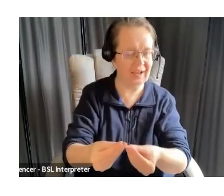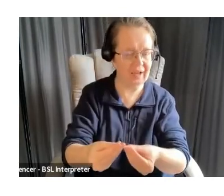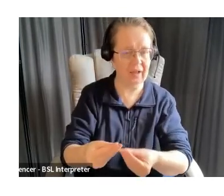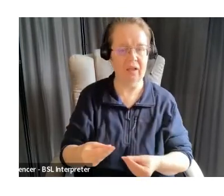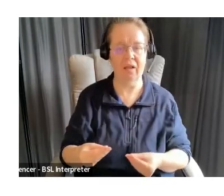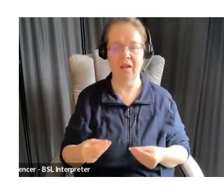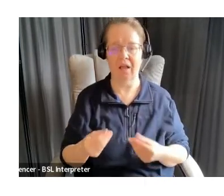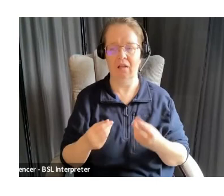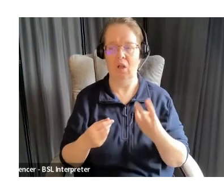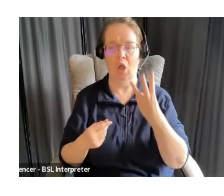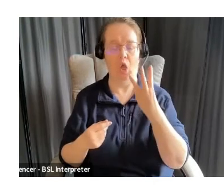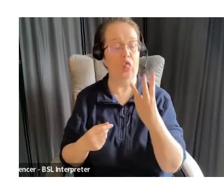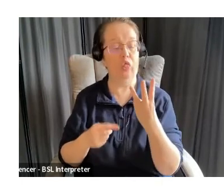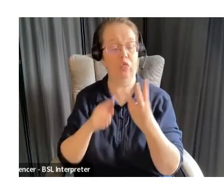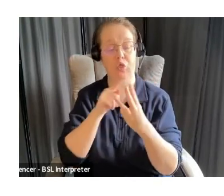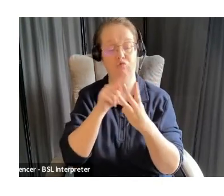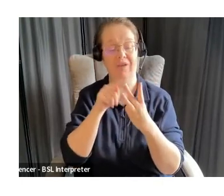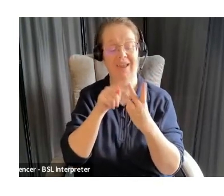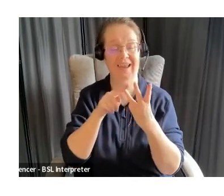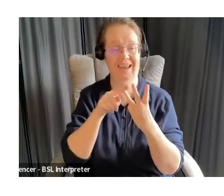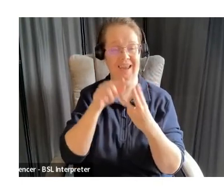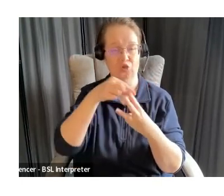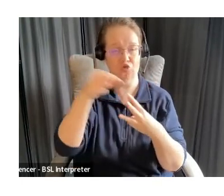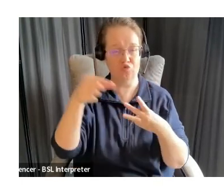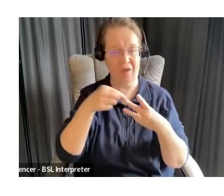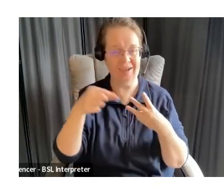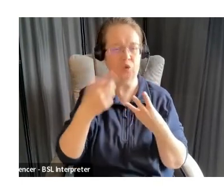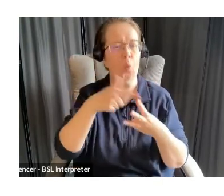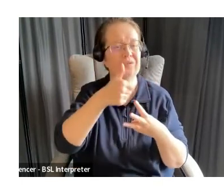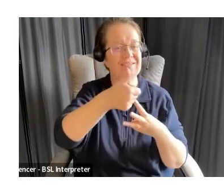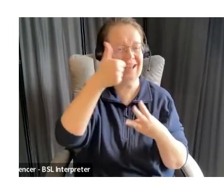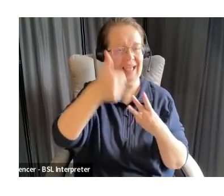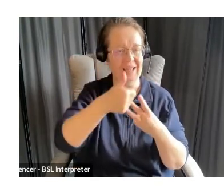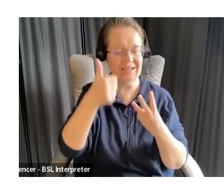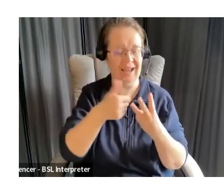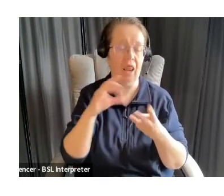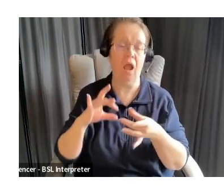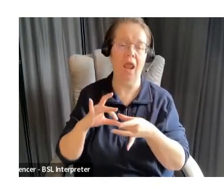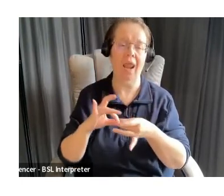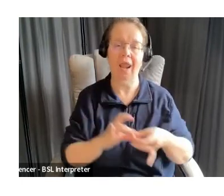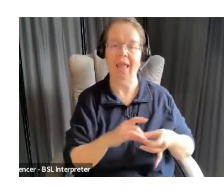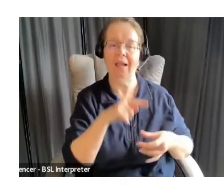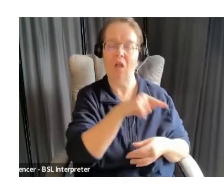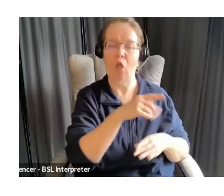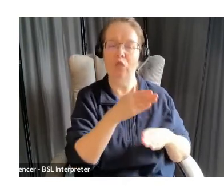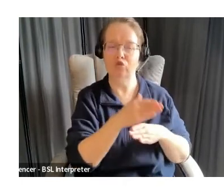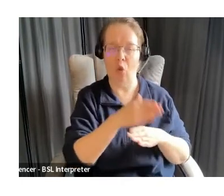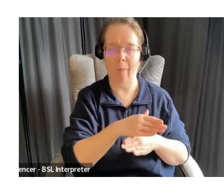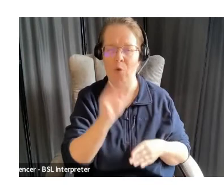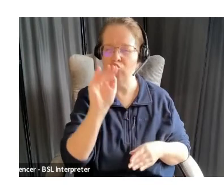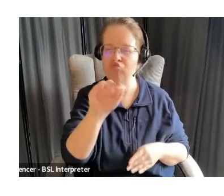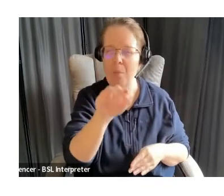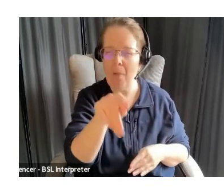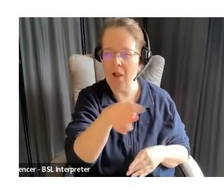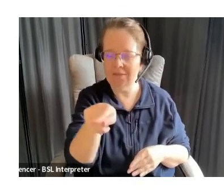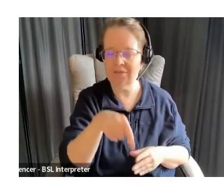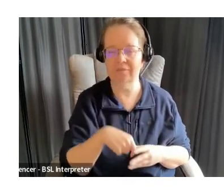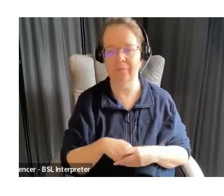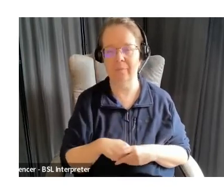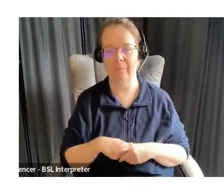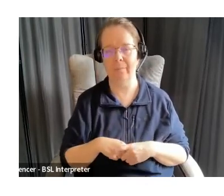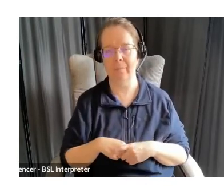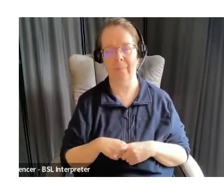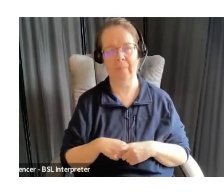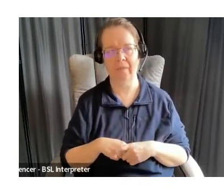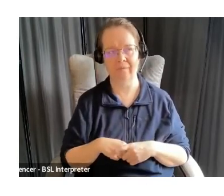3 traits or skills that you have that's relevant to this job. You want to remind them of that. Okay, so sort of see it like a sort of